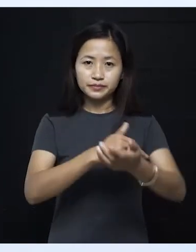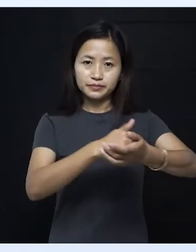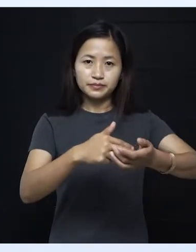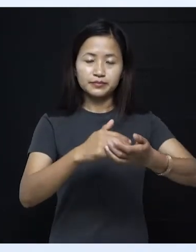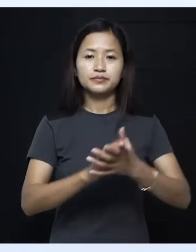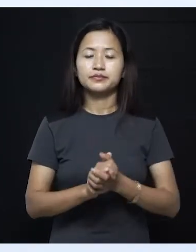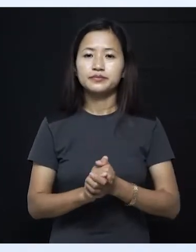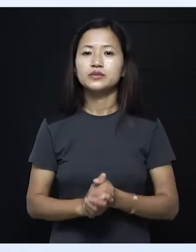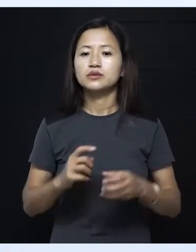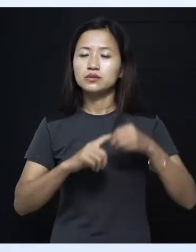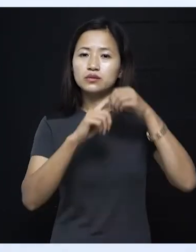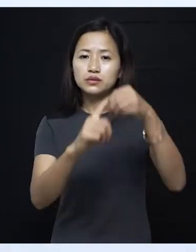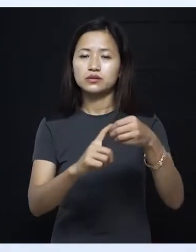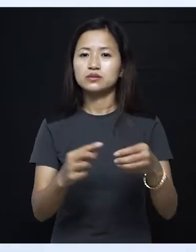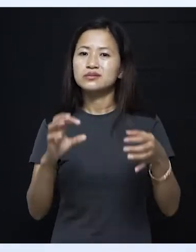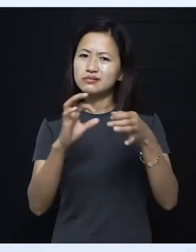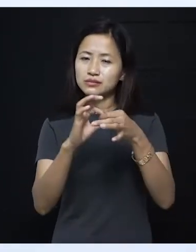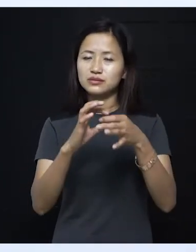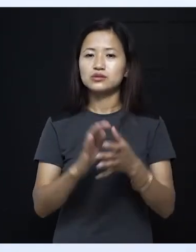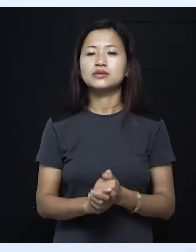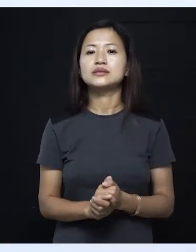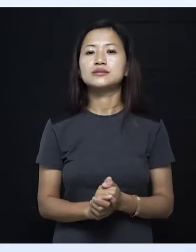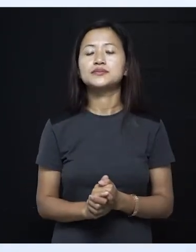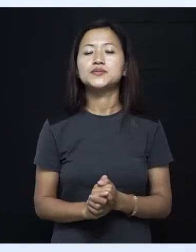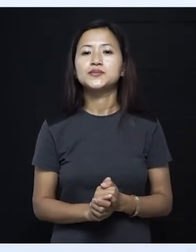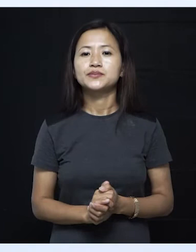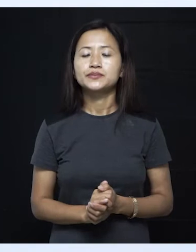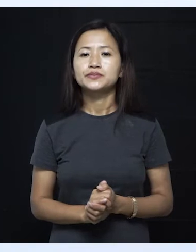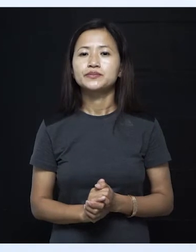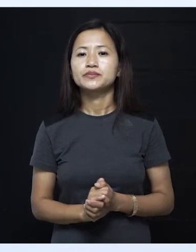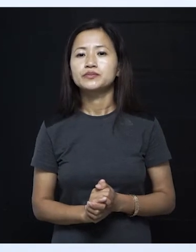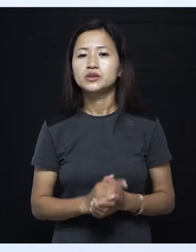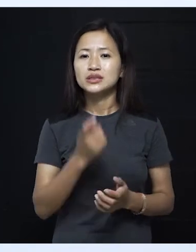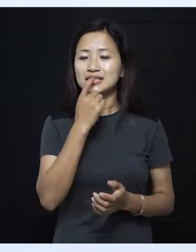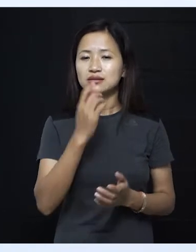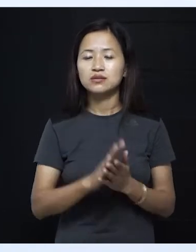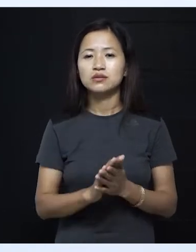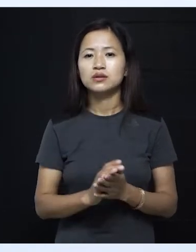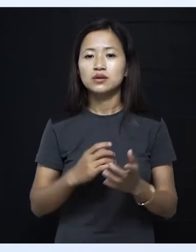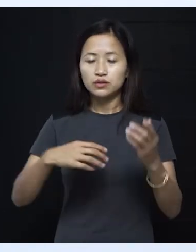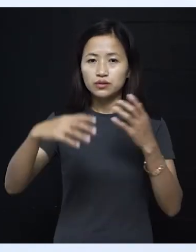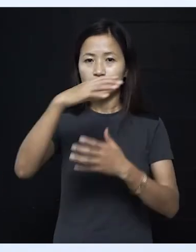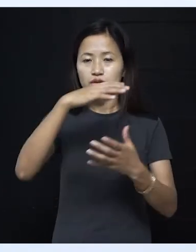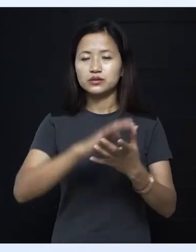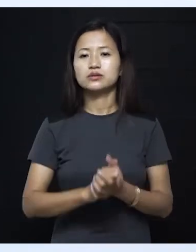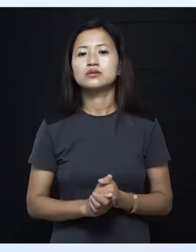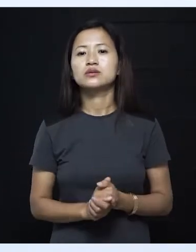names, because questions may be twisted, okay, it will be twisted. So White Revolution is also called as